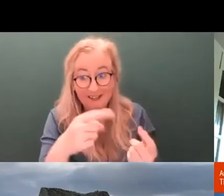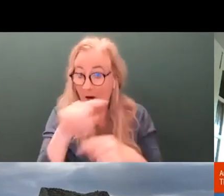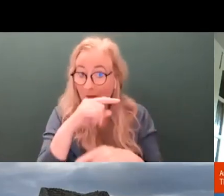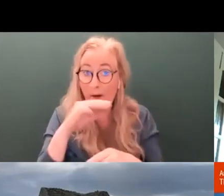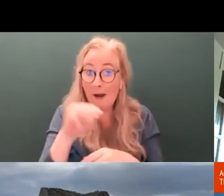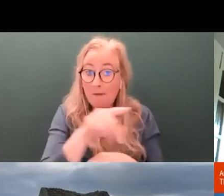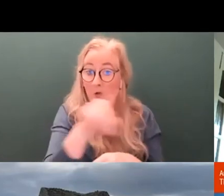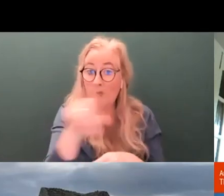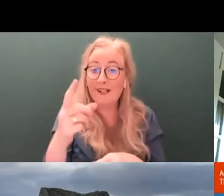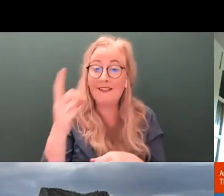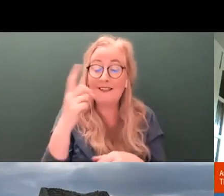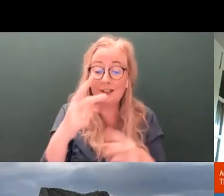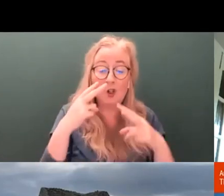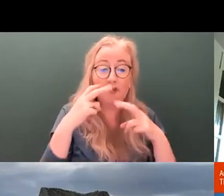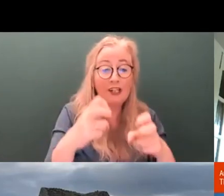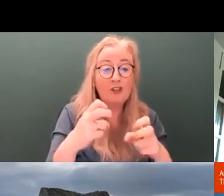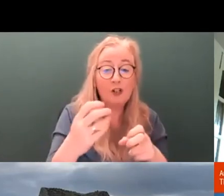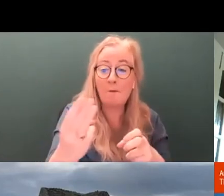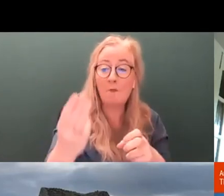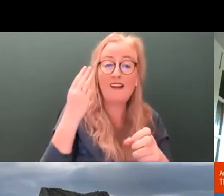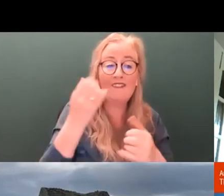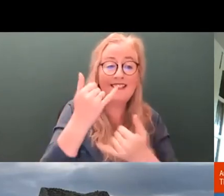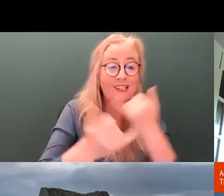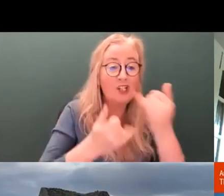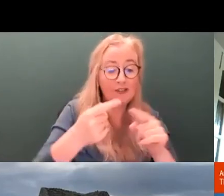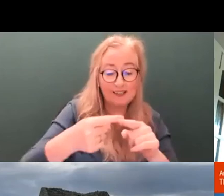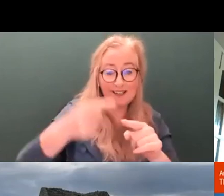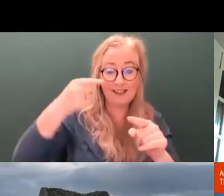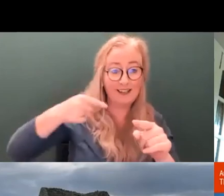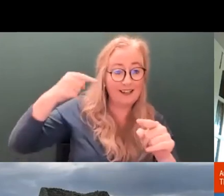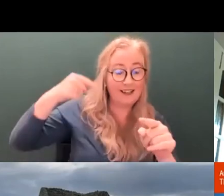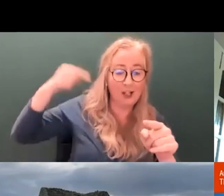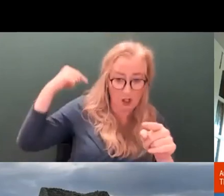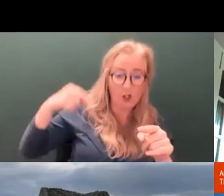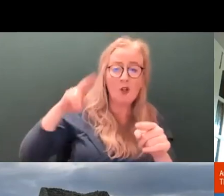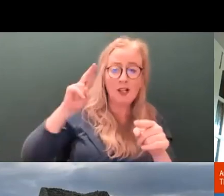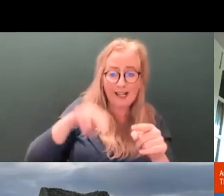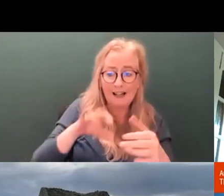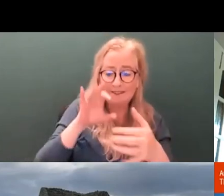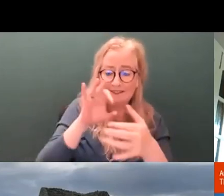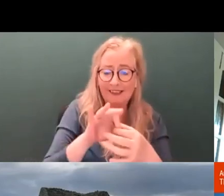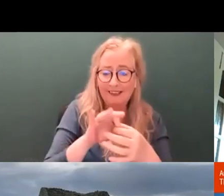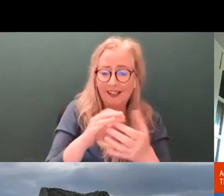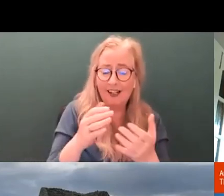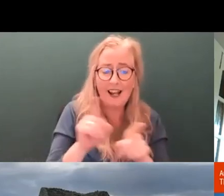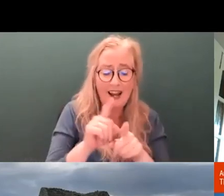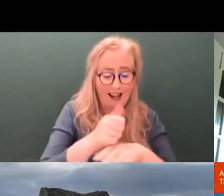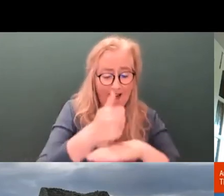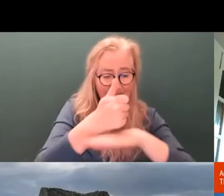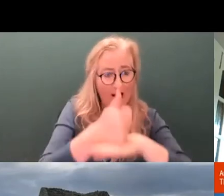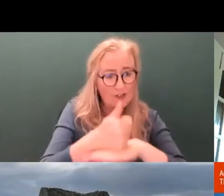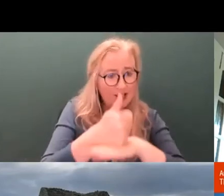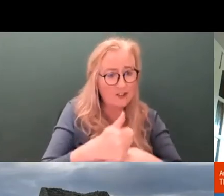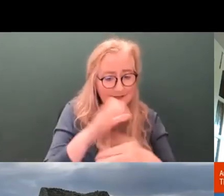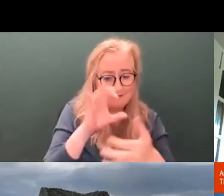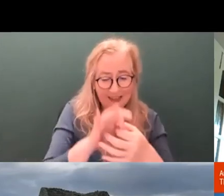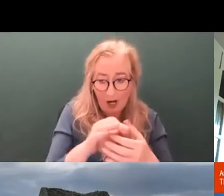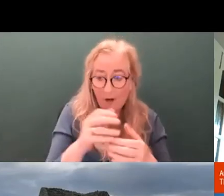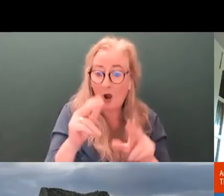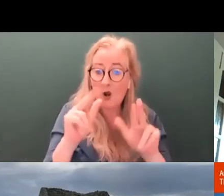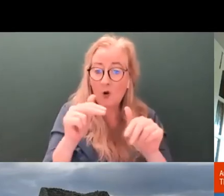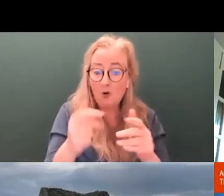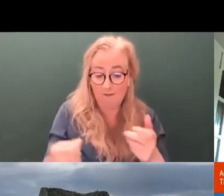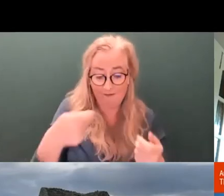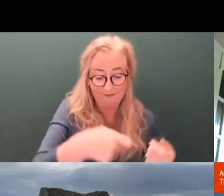done research in previous years, and they want to just build on that research so they have the foundations there, but they're adding a new element for